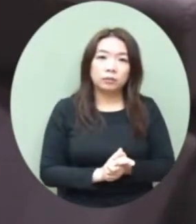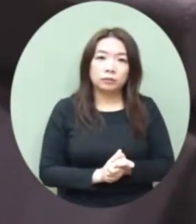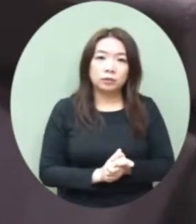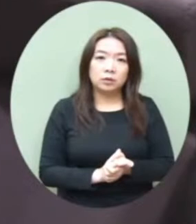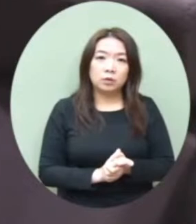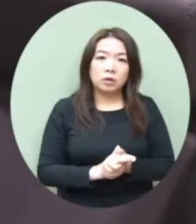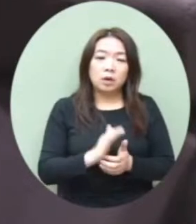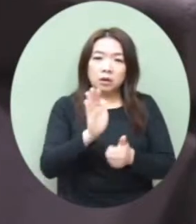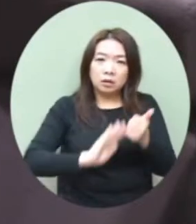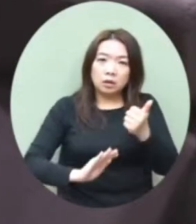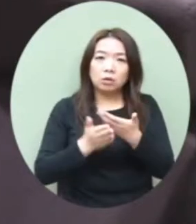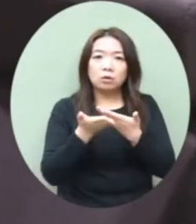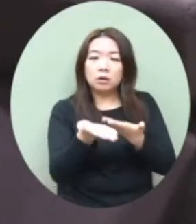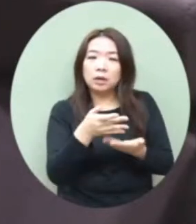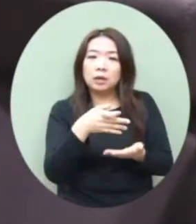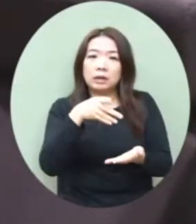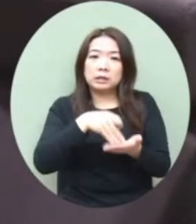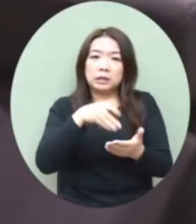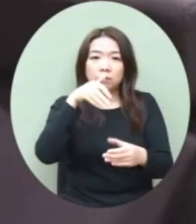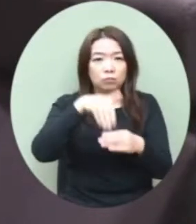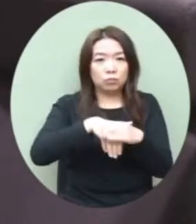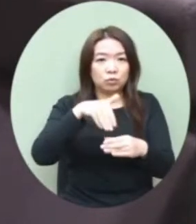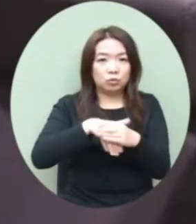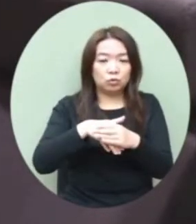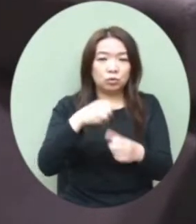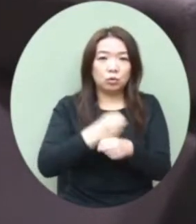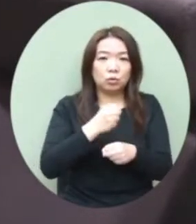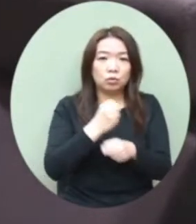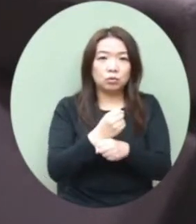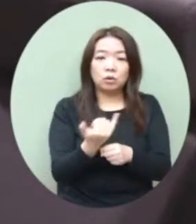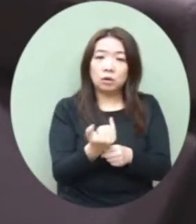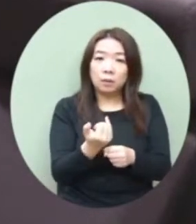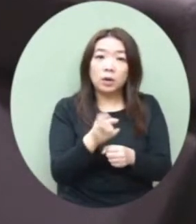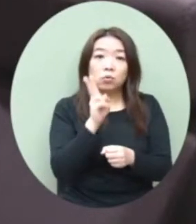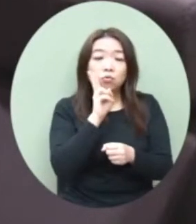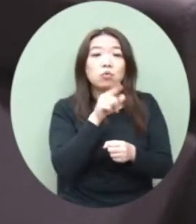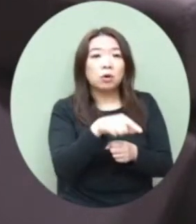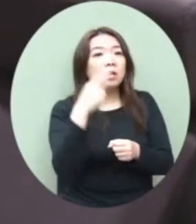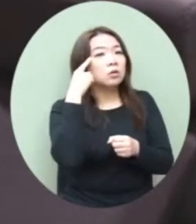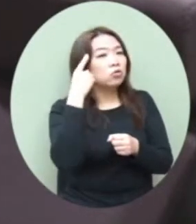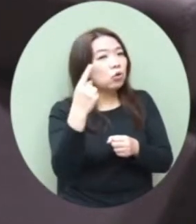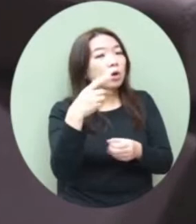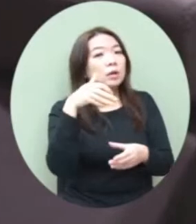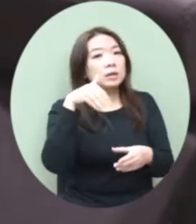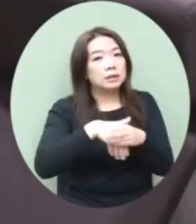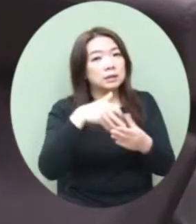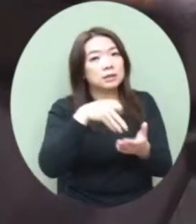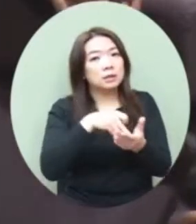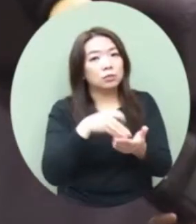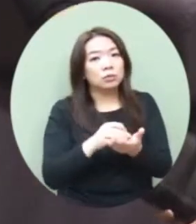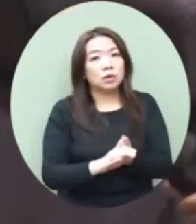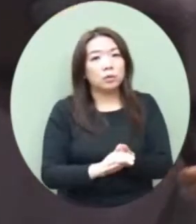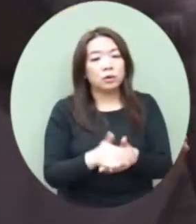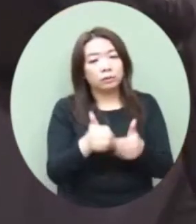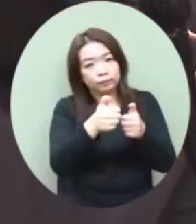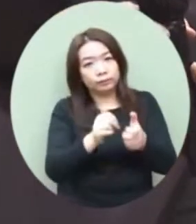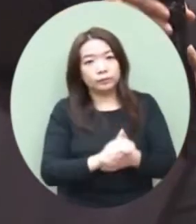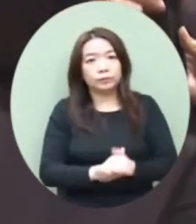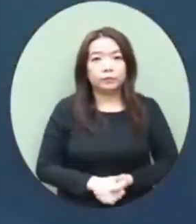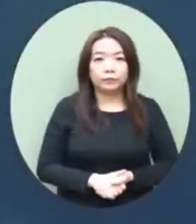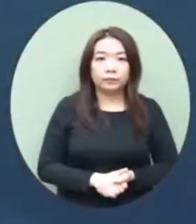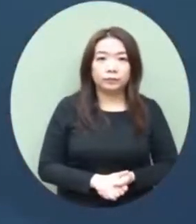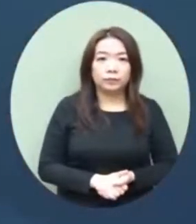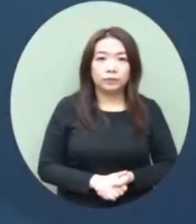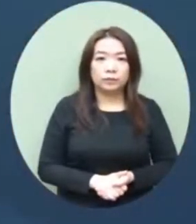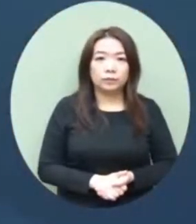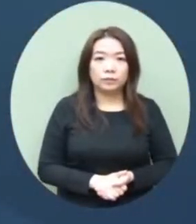our ability to fight the pandemic? Would you affect your electioneering work, assuming that you are going